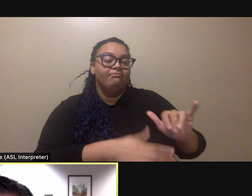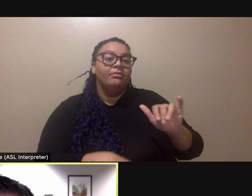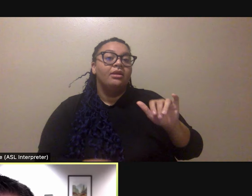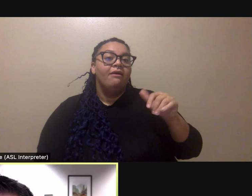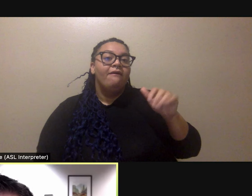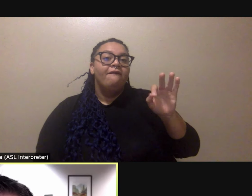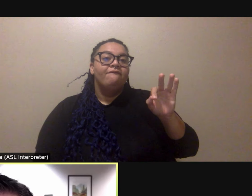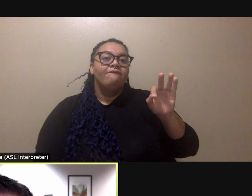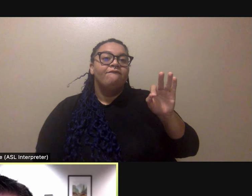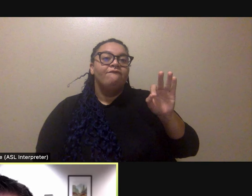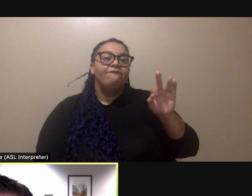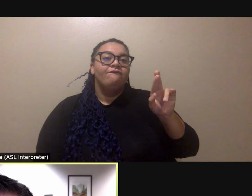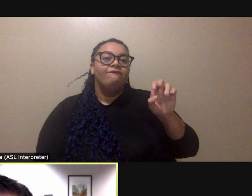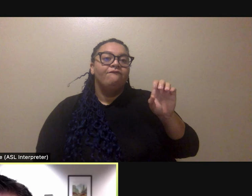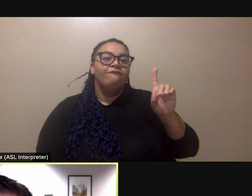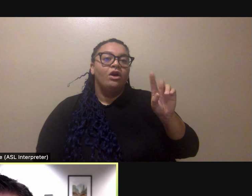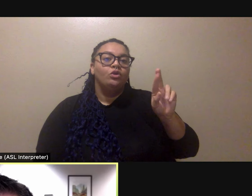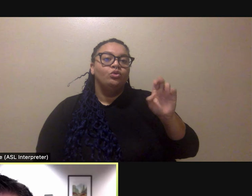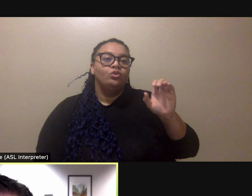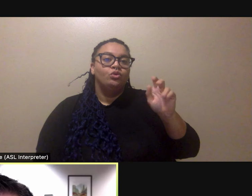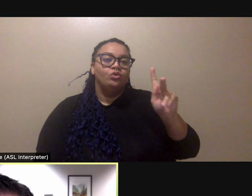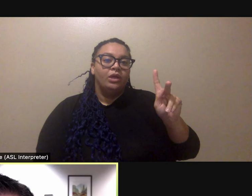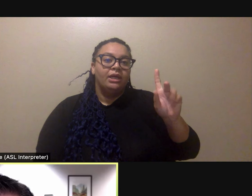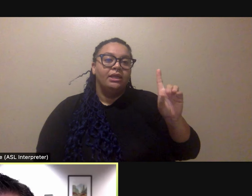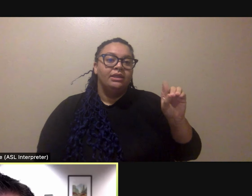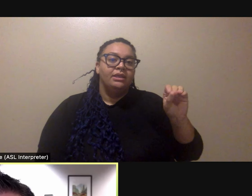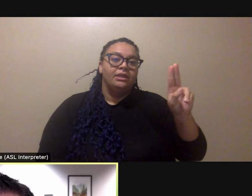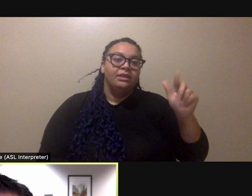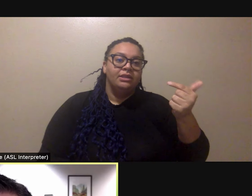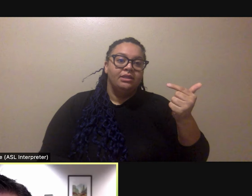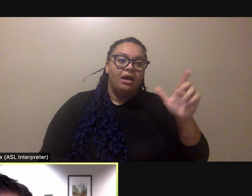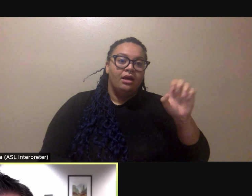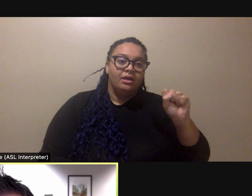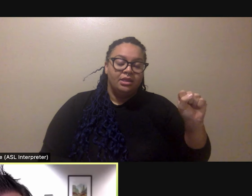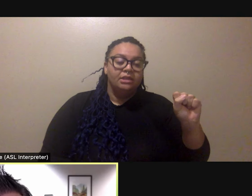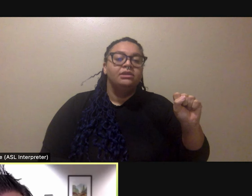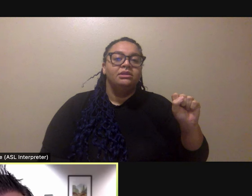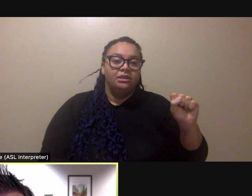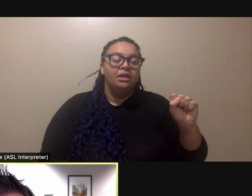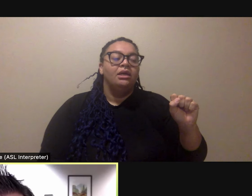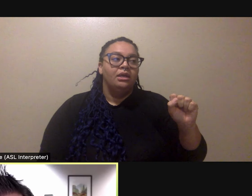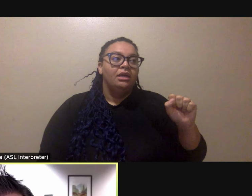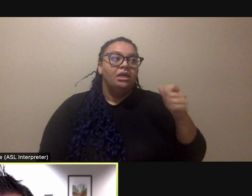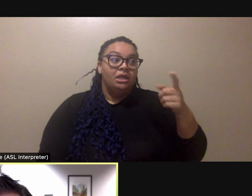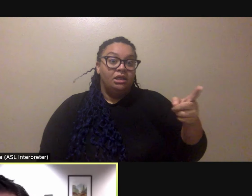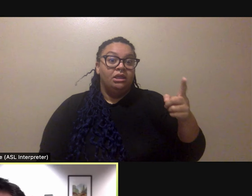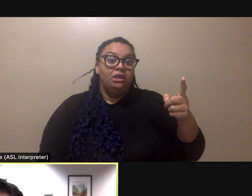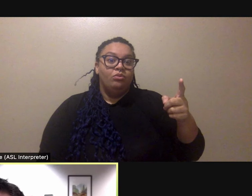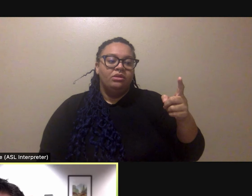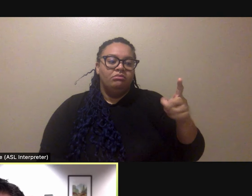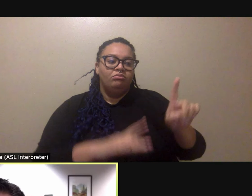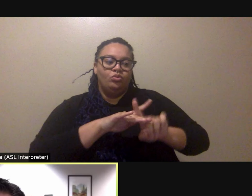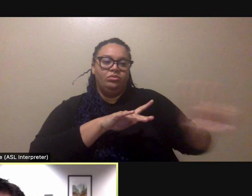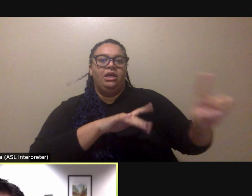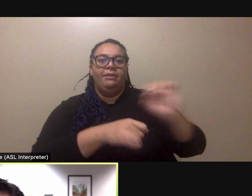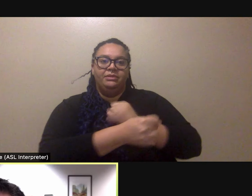who was able to escape slavery because he was eventually owned by someone who rented him out.